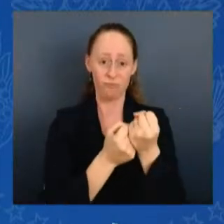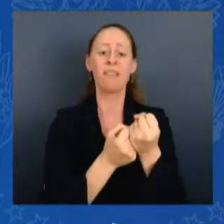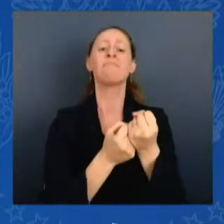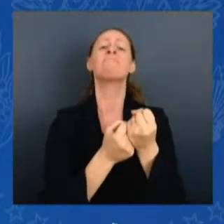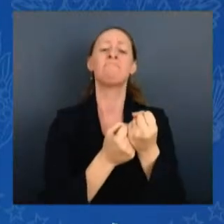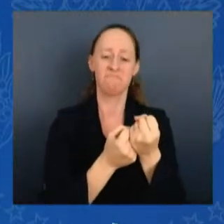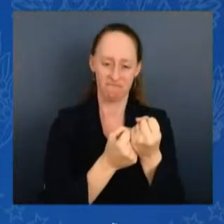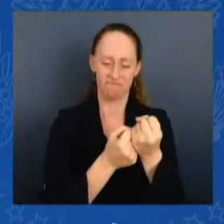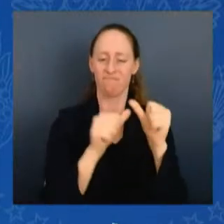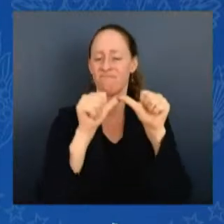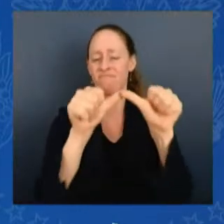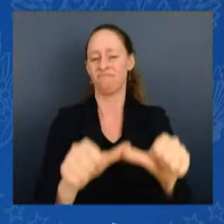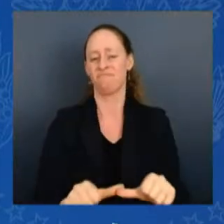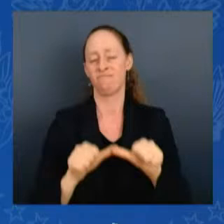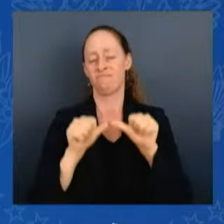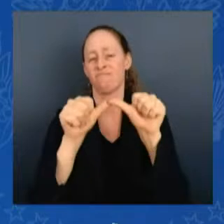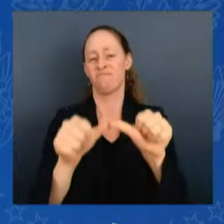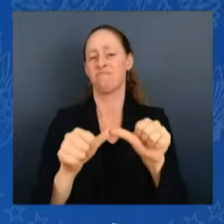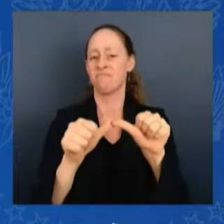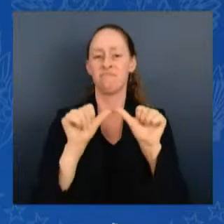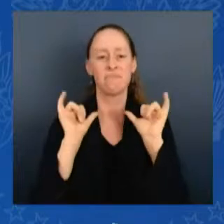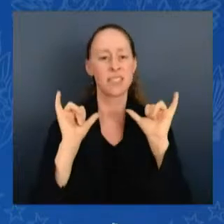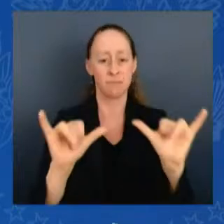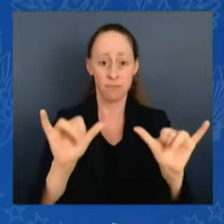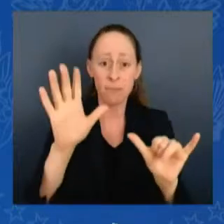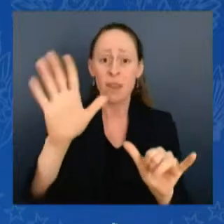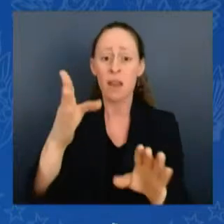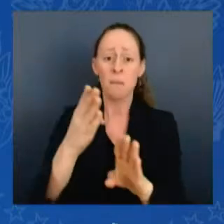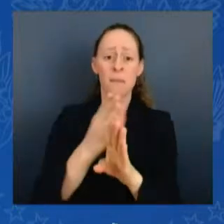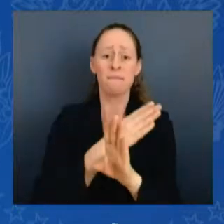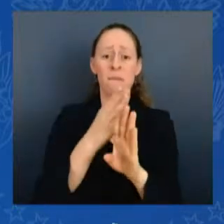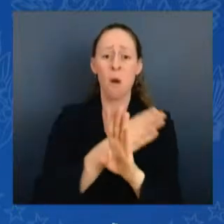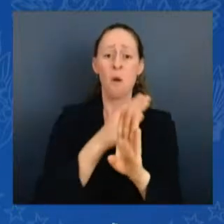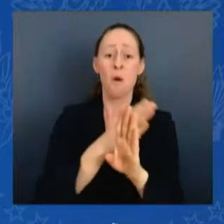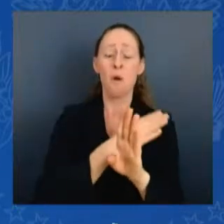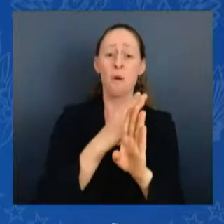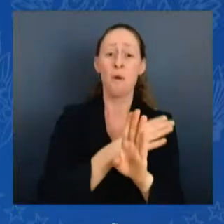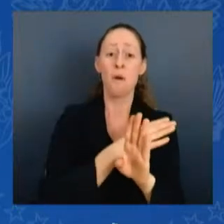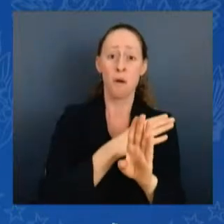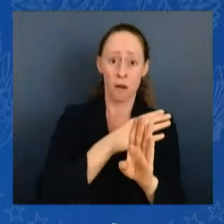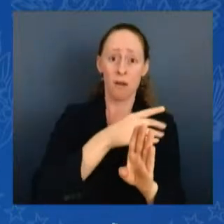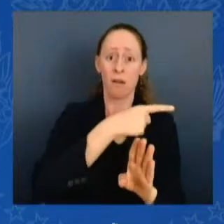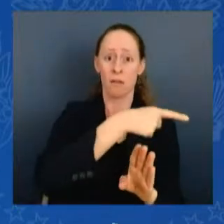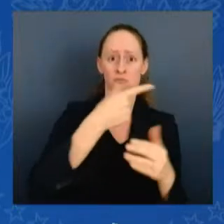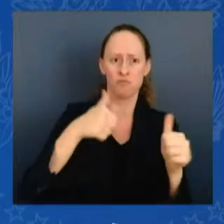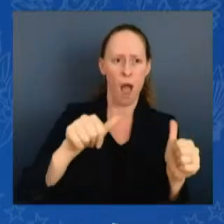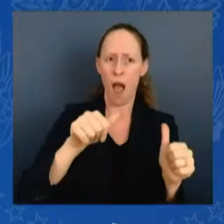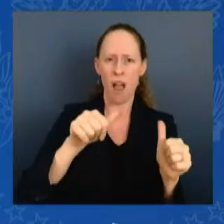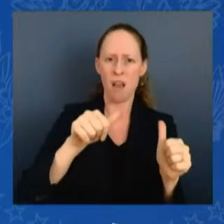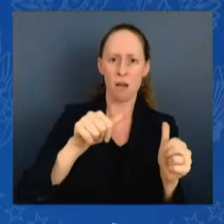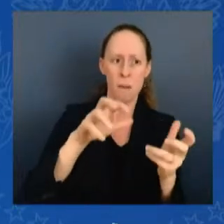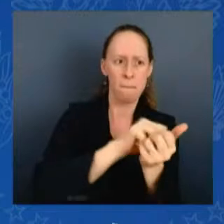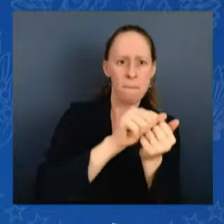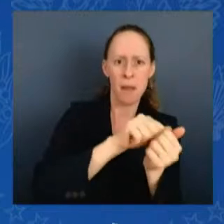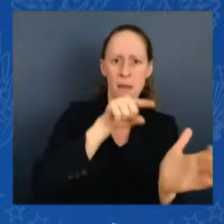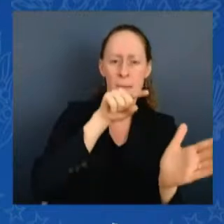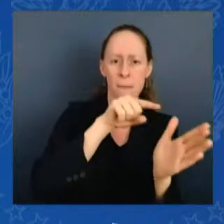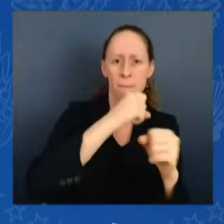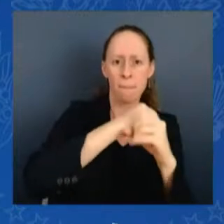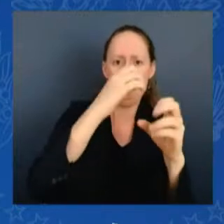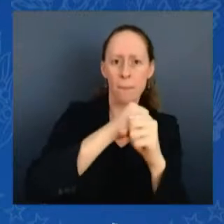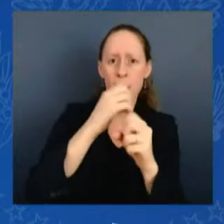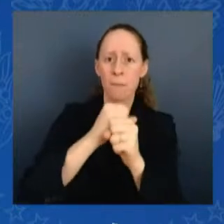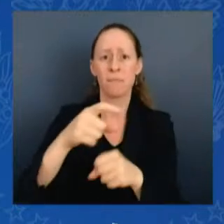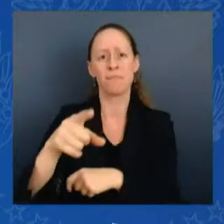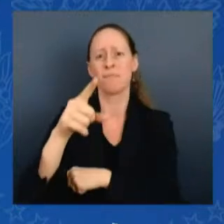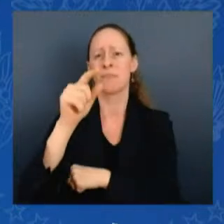in Ukraine, the alliance acted. I ordered the U.S. reinforcements at NATO's eastern flank.